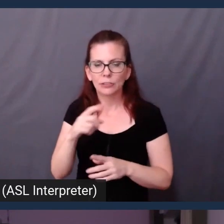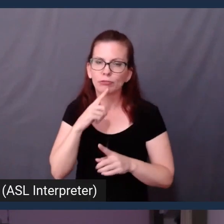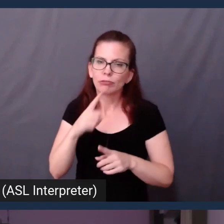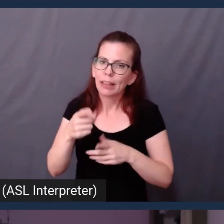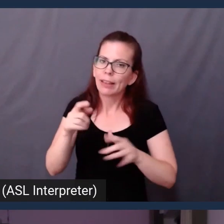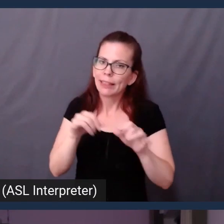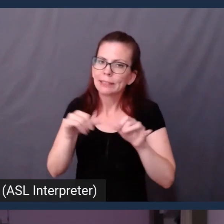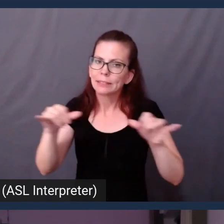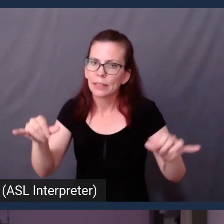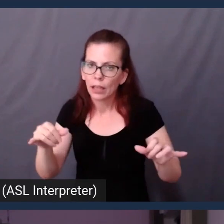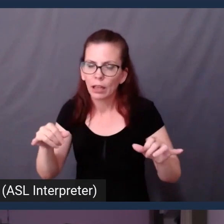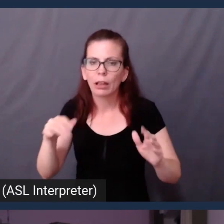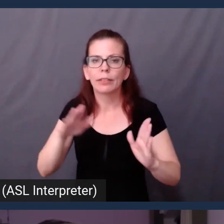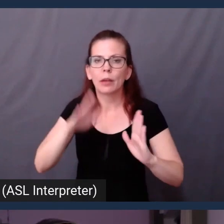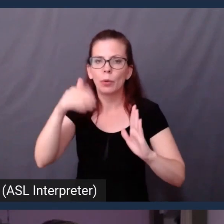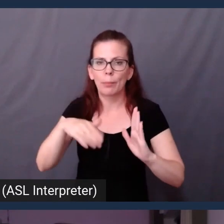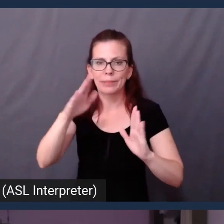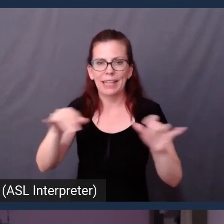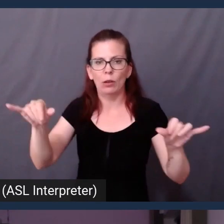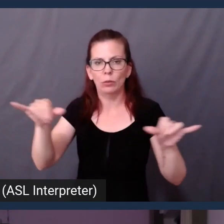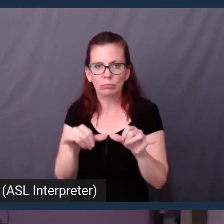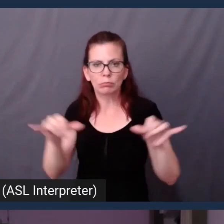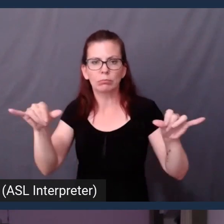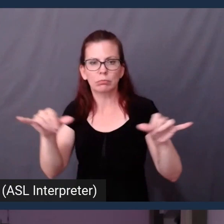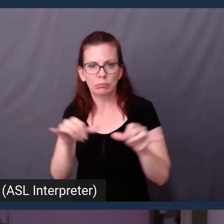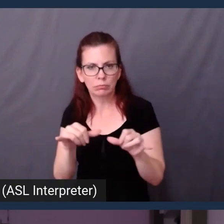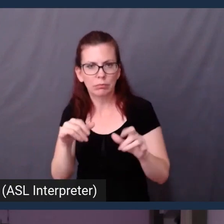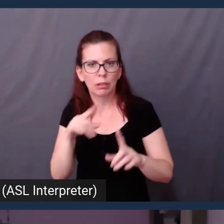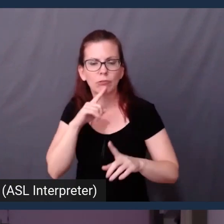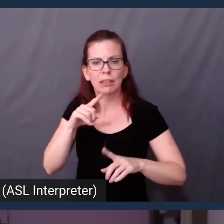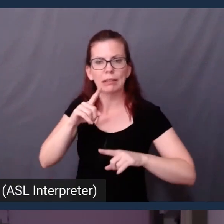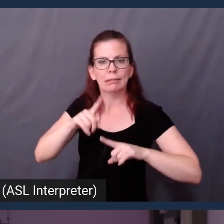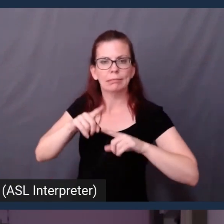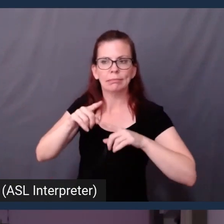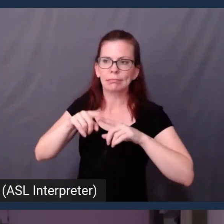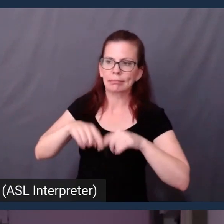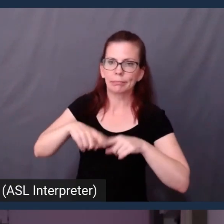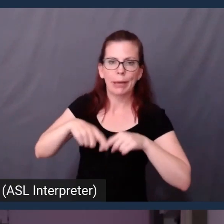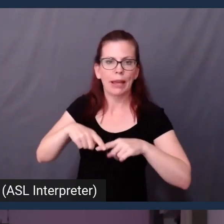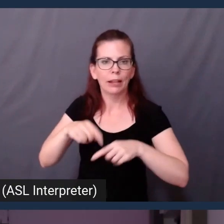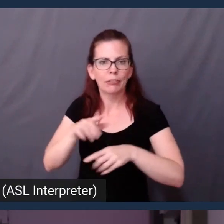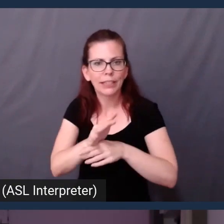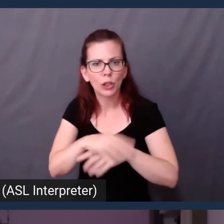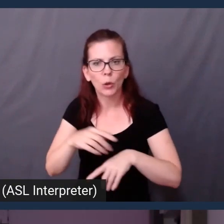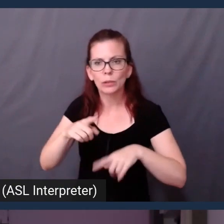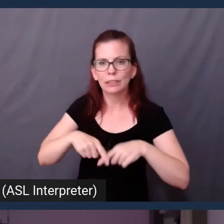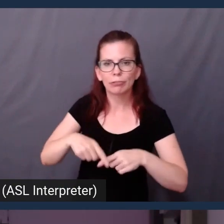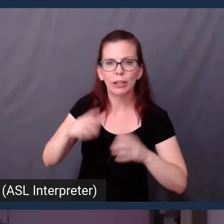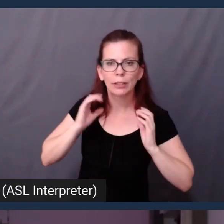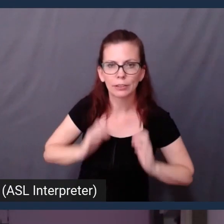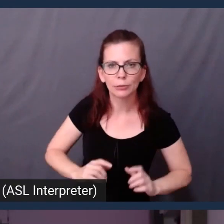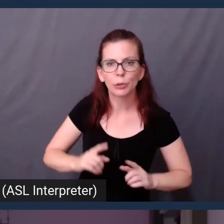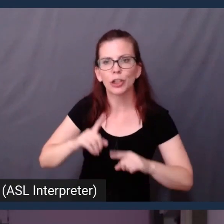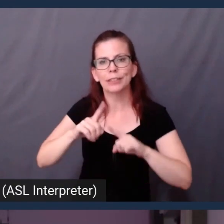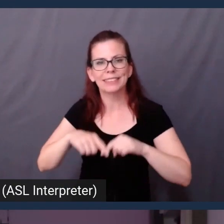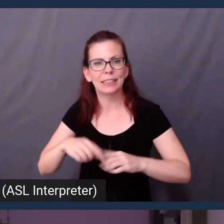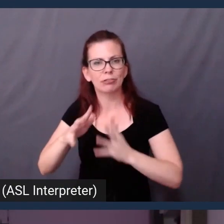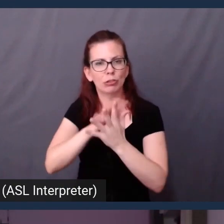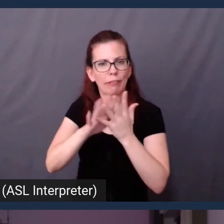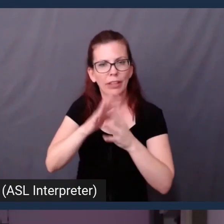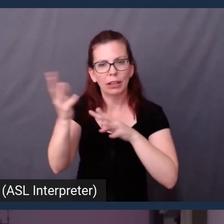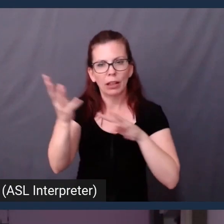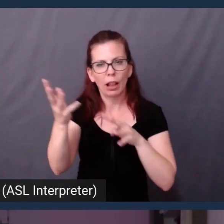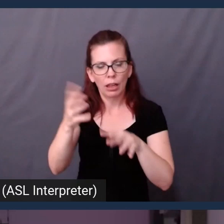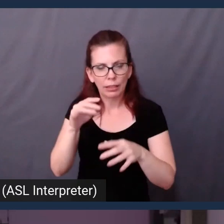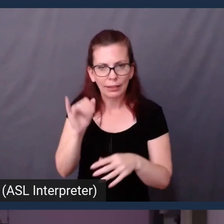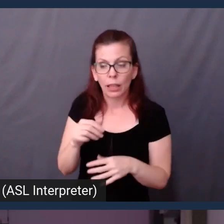scale, they go up and down. There are different cycles in the world. When different regions wake up, there is a different traffic, different customers start to use service. And